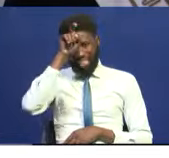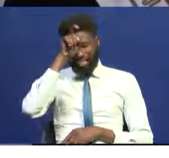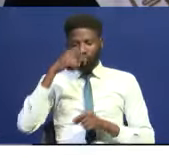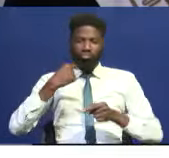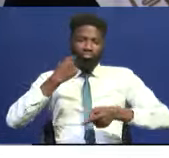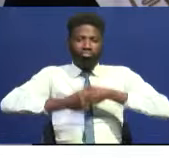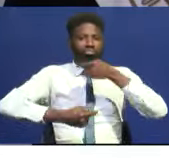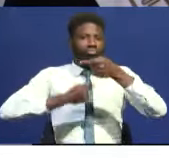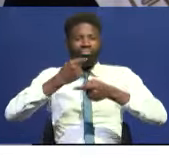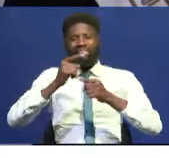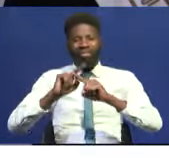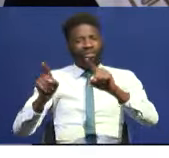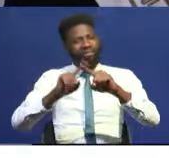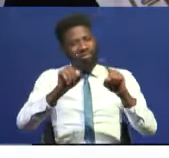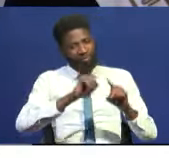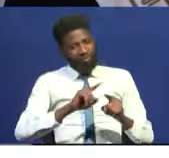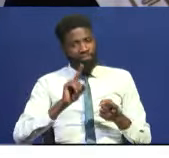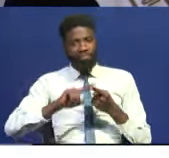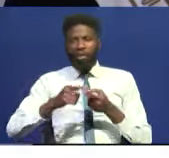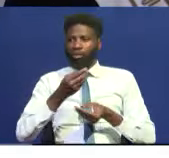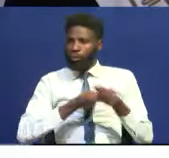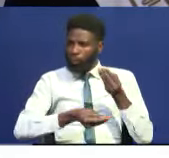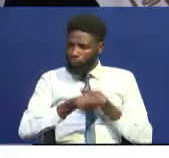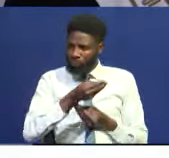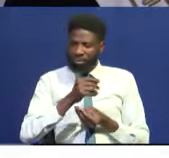all different fields, including economic and